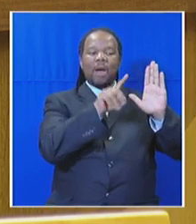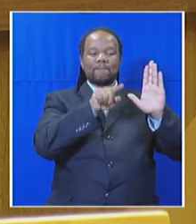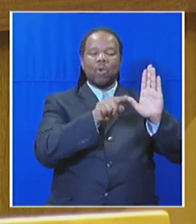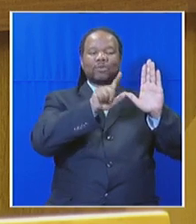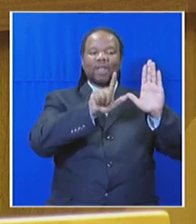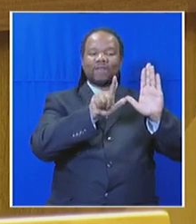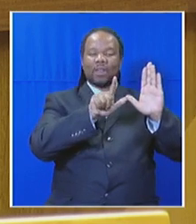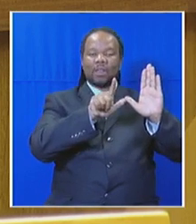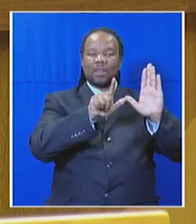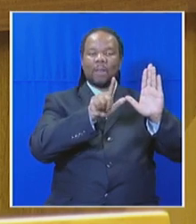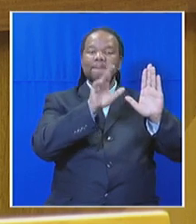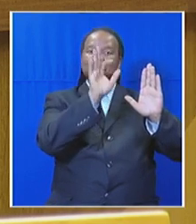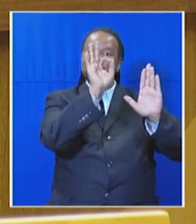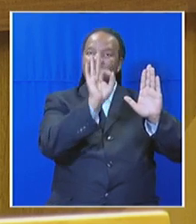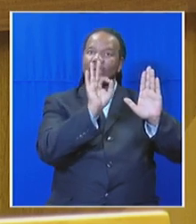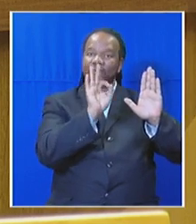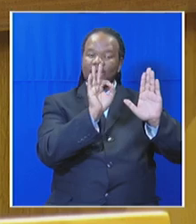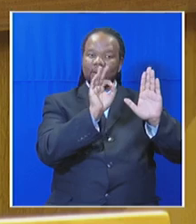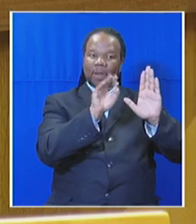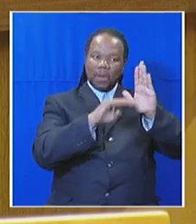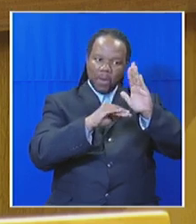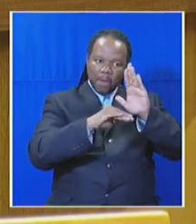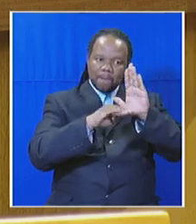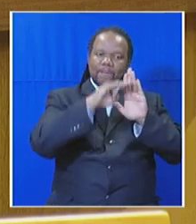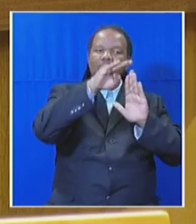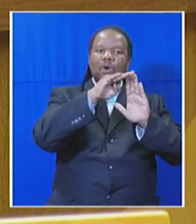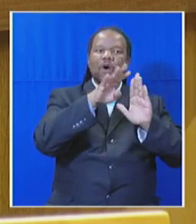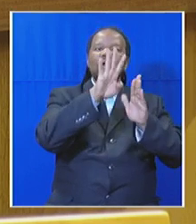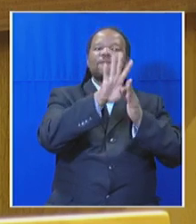9.7% to 14% since